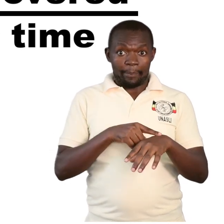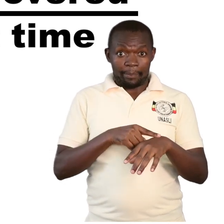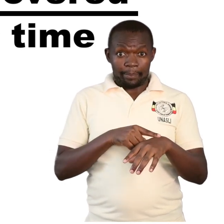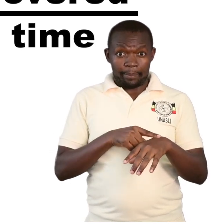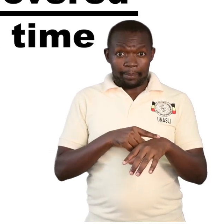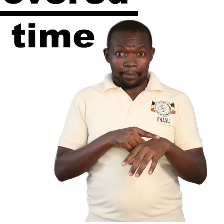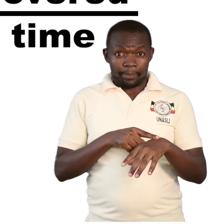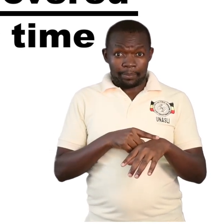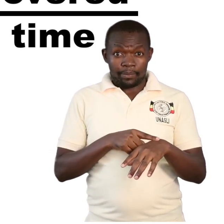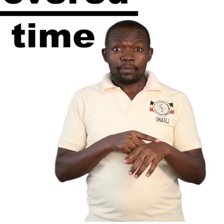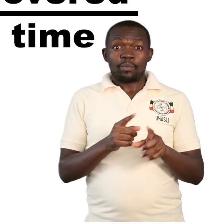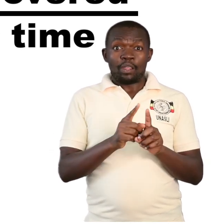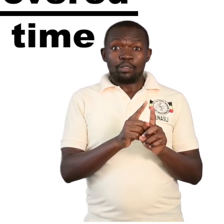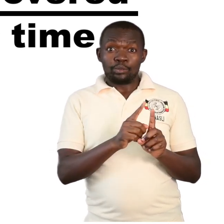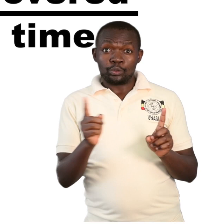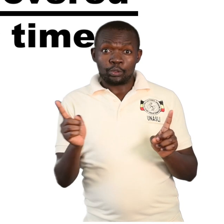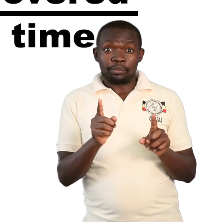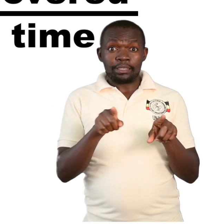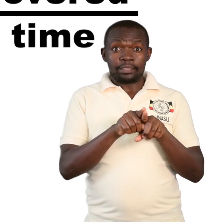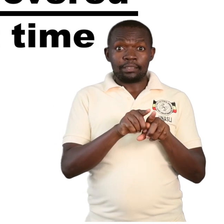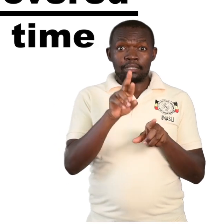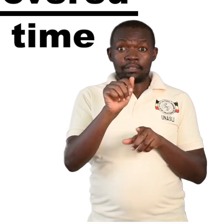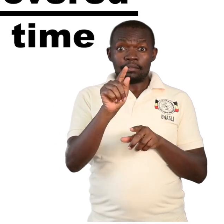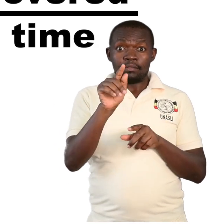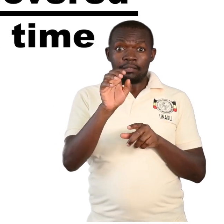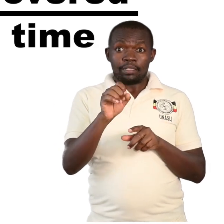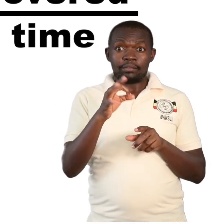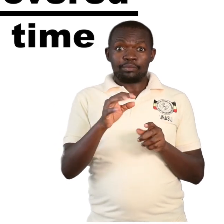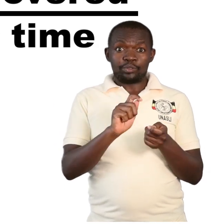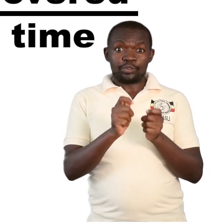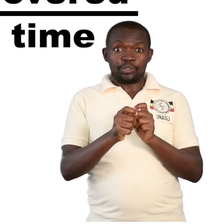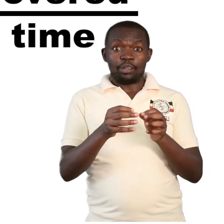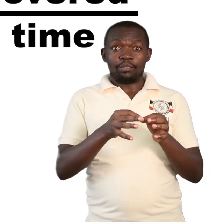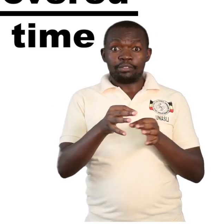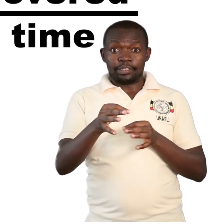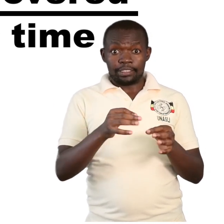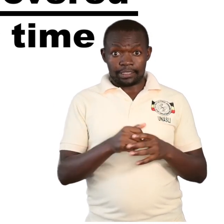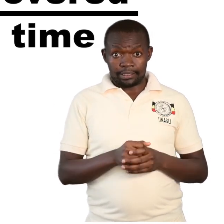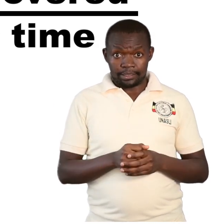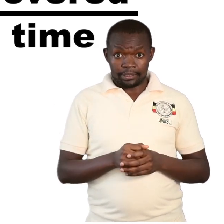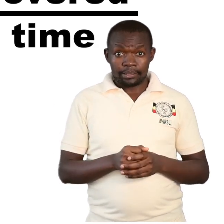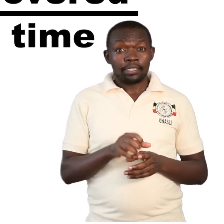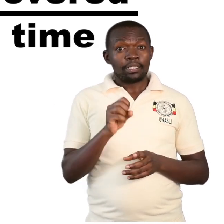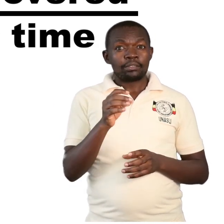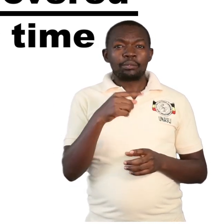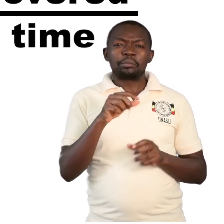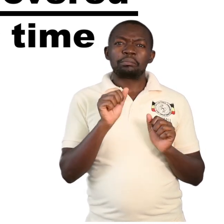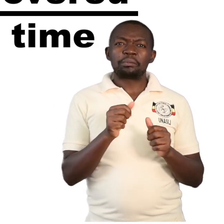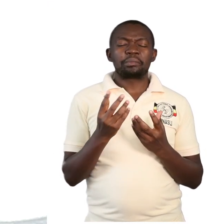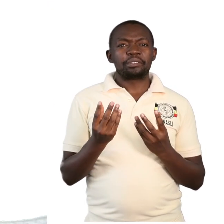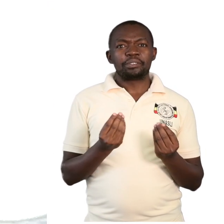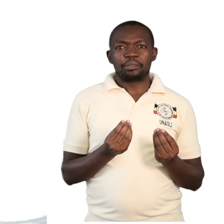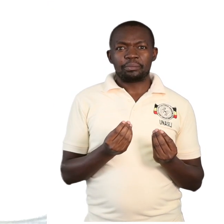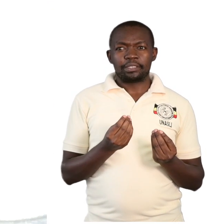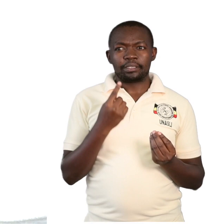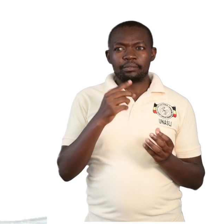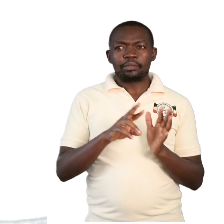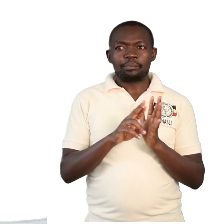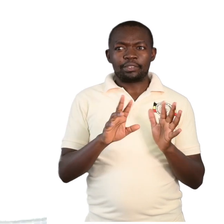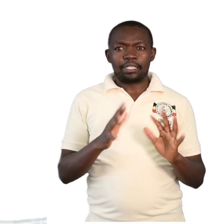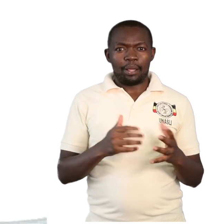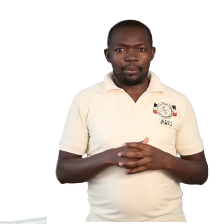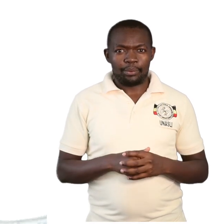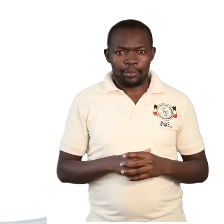say speed is the rate of change of distance. We can simply represent this in a